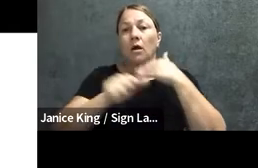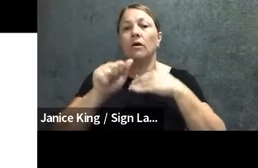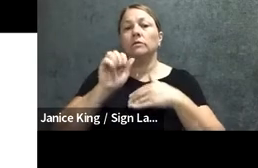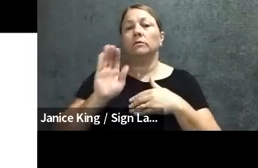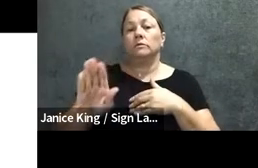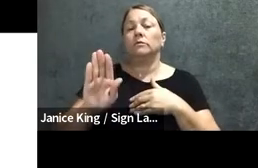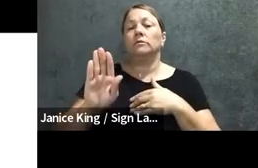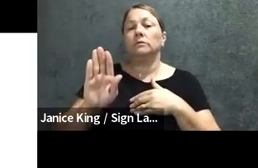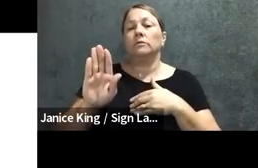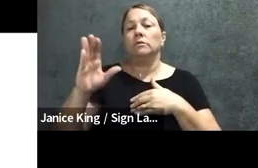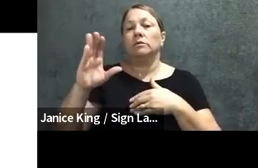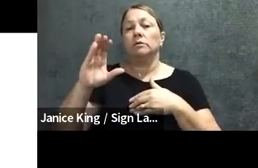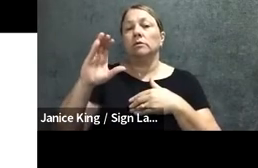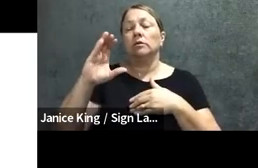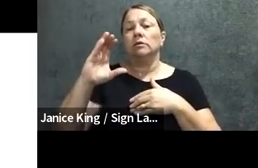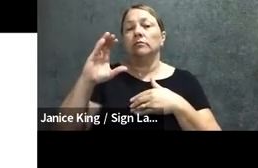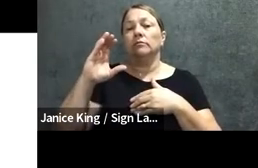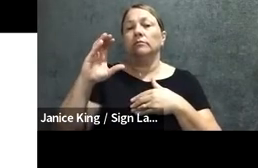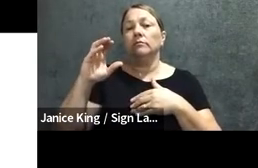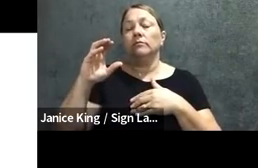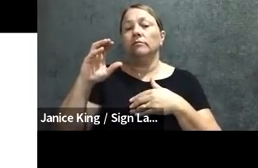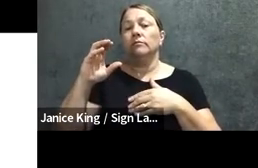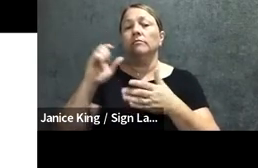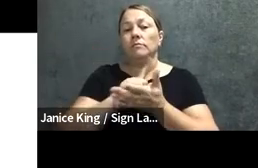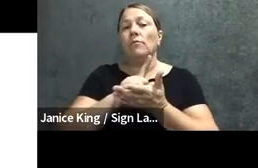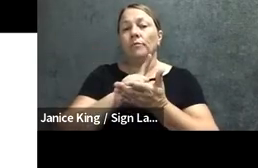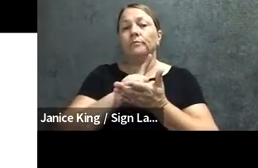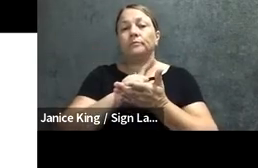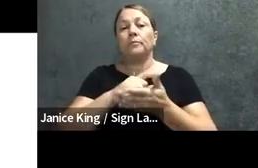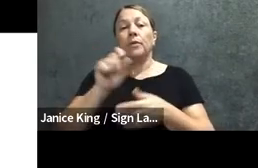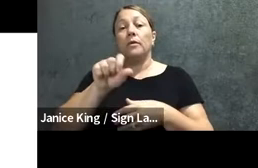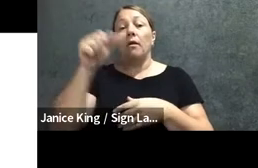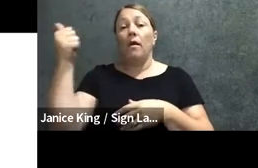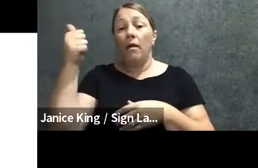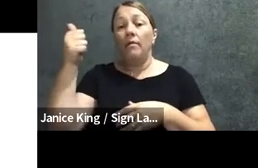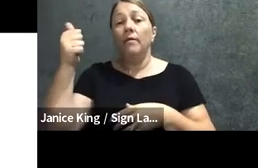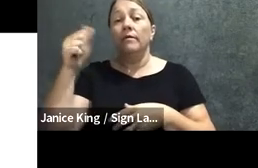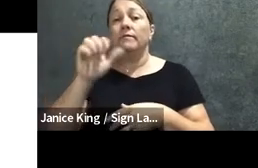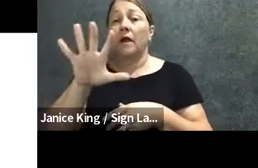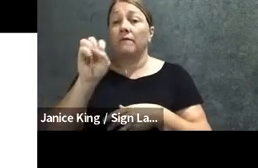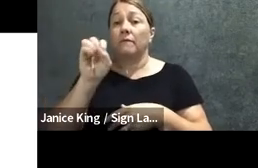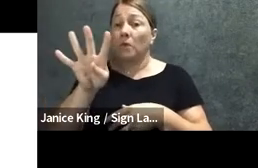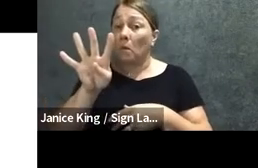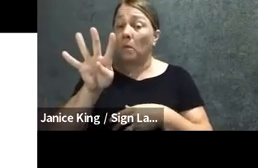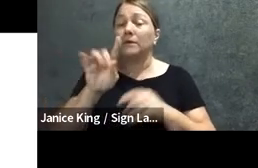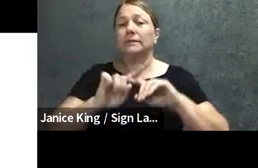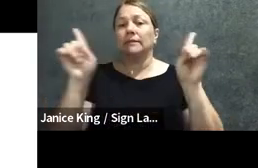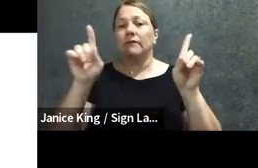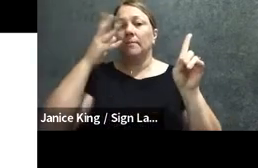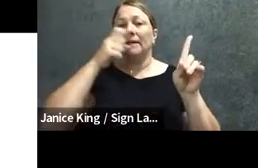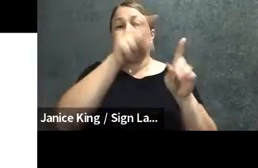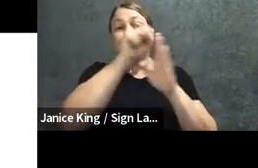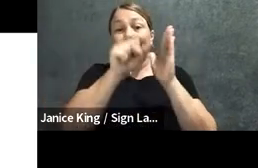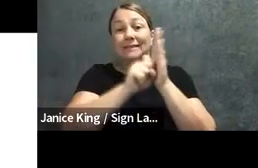cases. But Section 504 is in a different position because states agree essentially